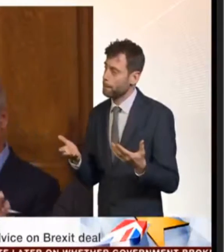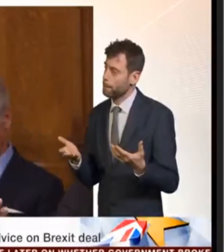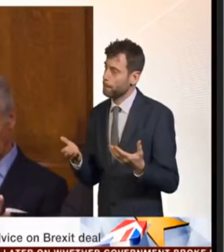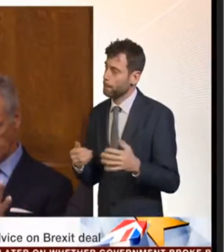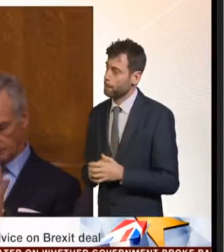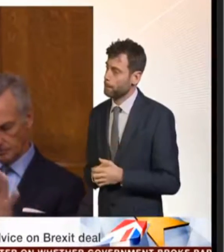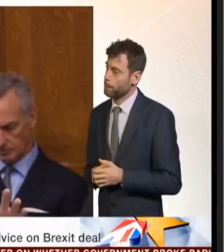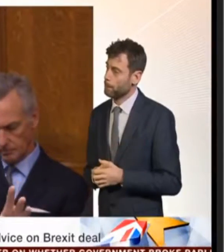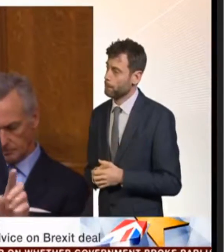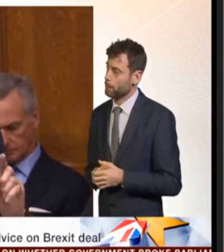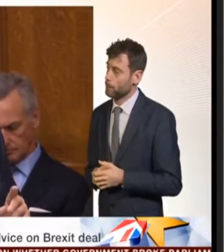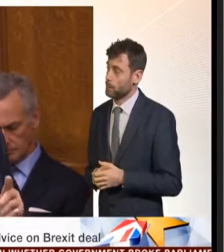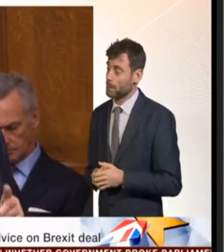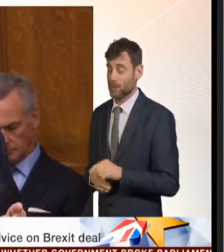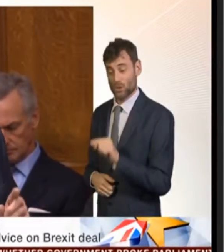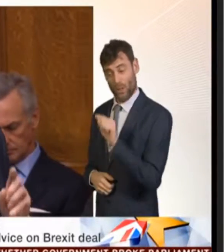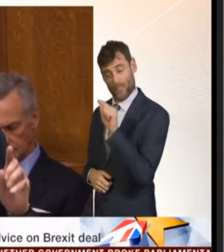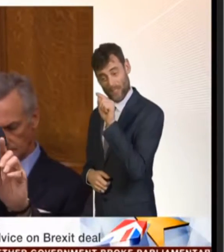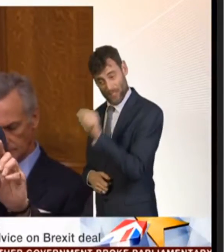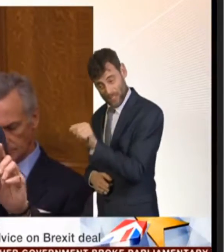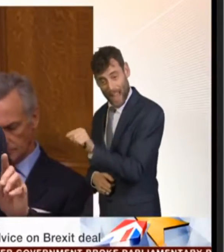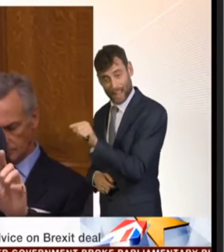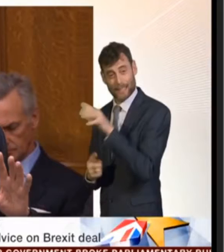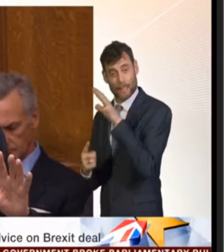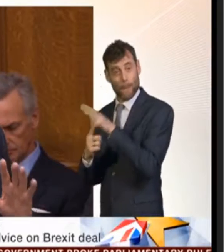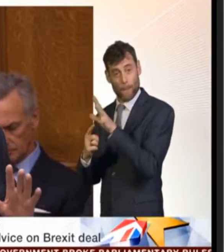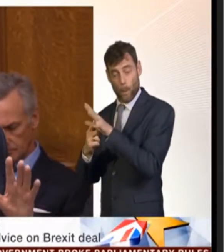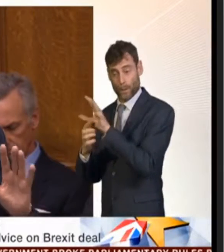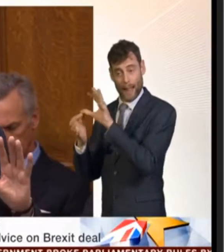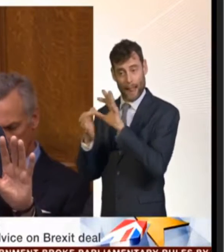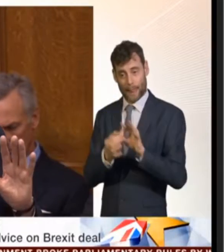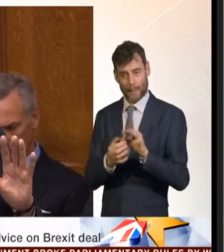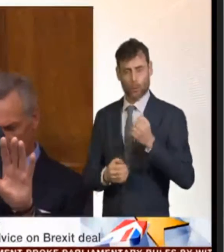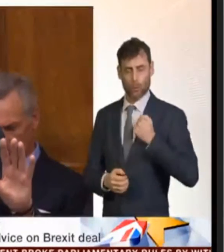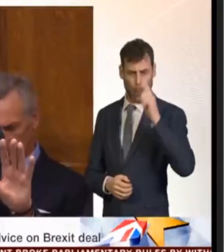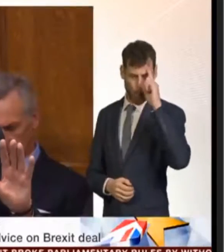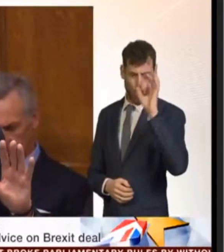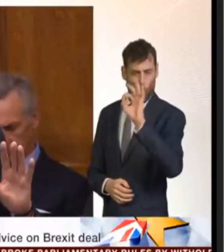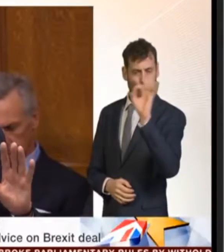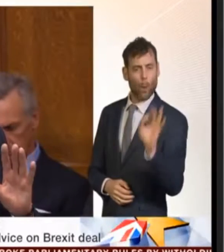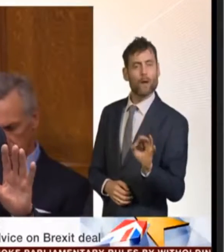is relevant to the question of whether or not the actual